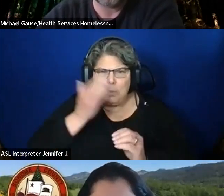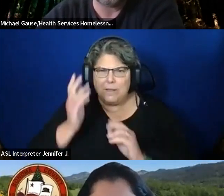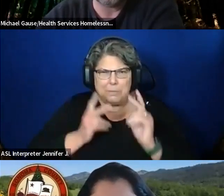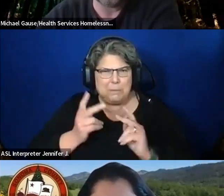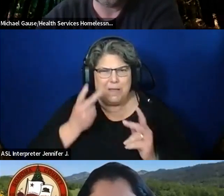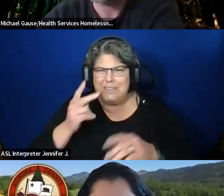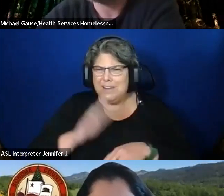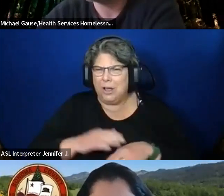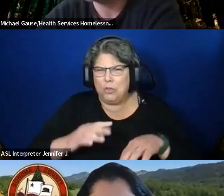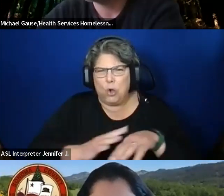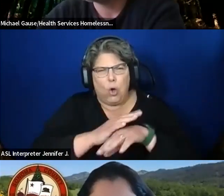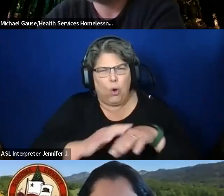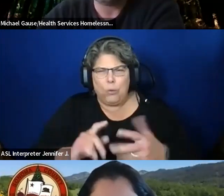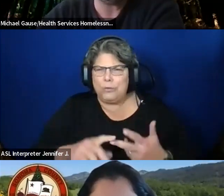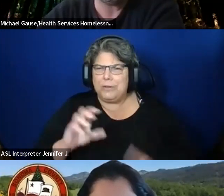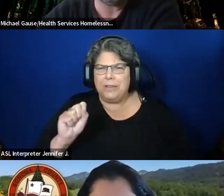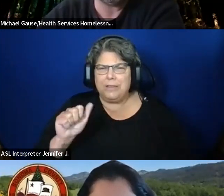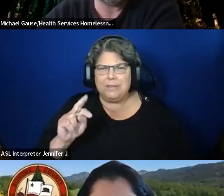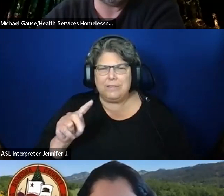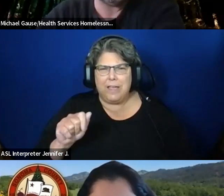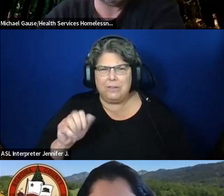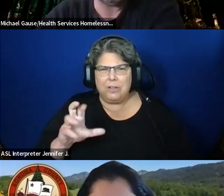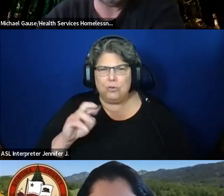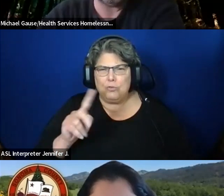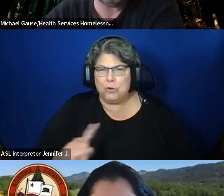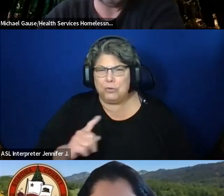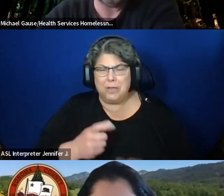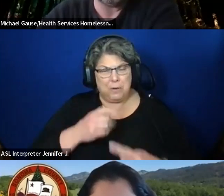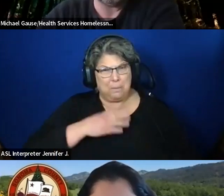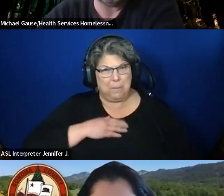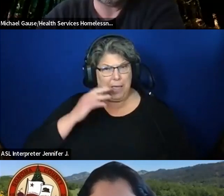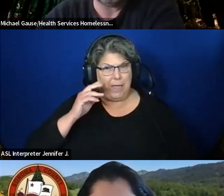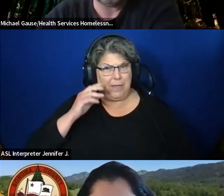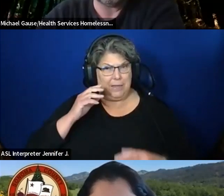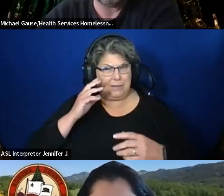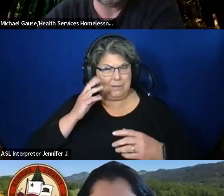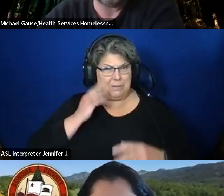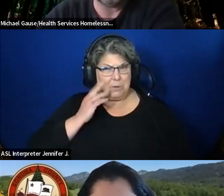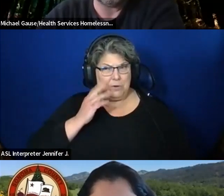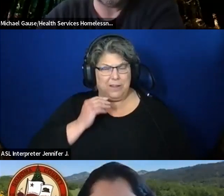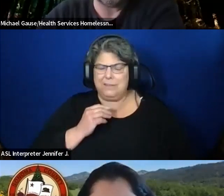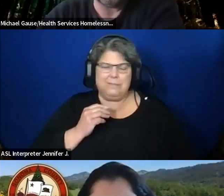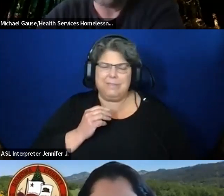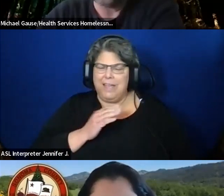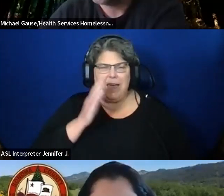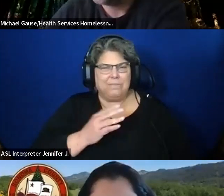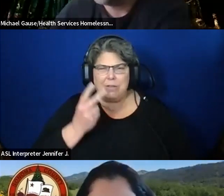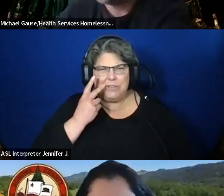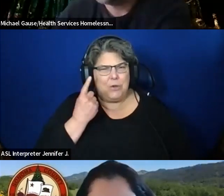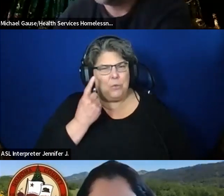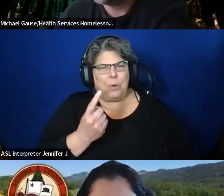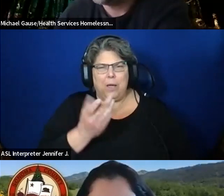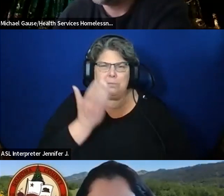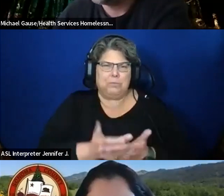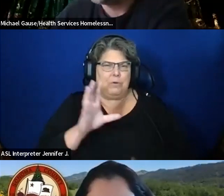coast, Santa Cruz. I'll state from my perspective and the individuals we've worked with, I've yet to find a single verified case of that, but a